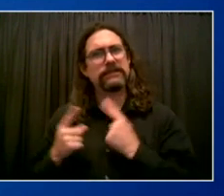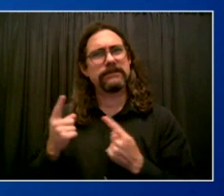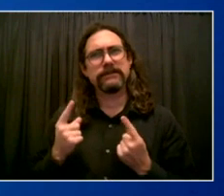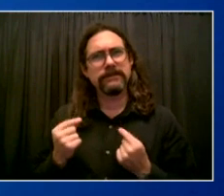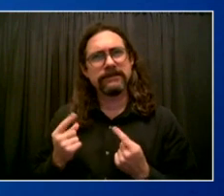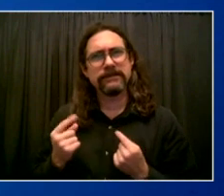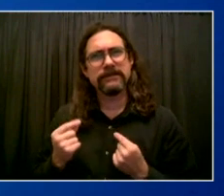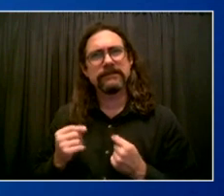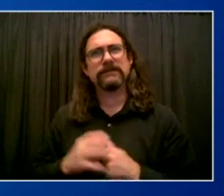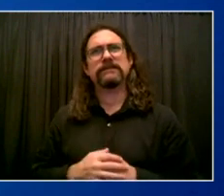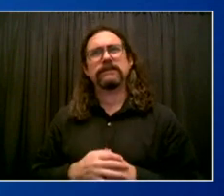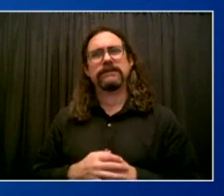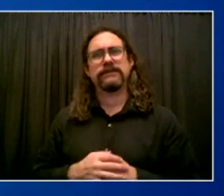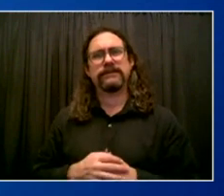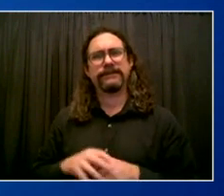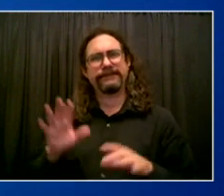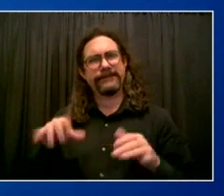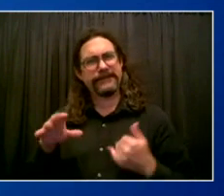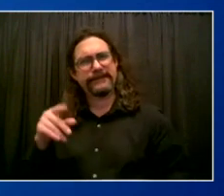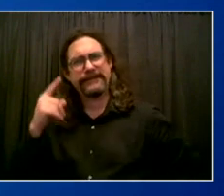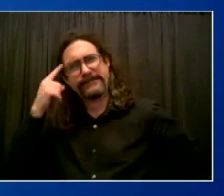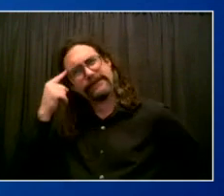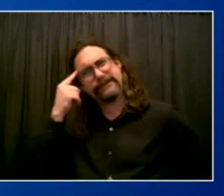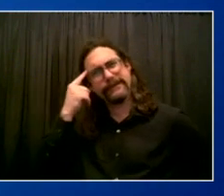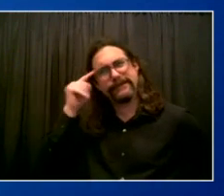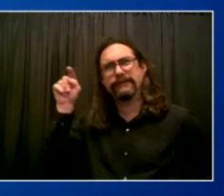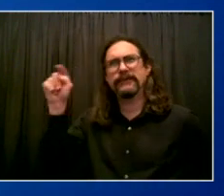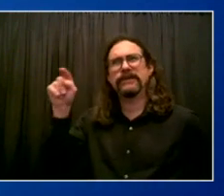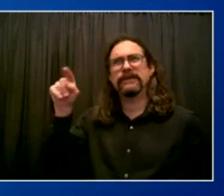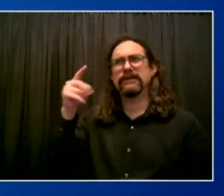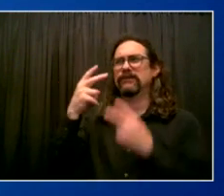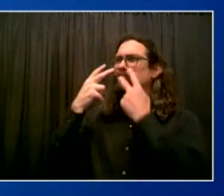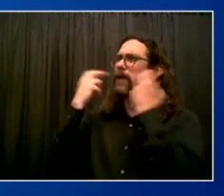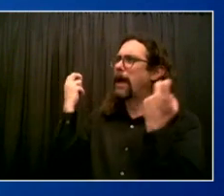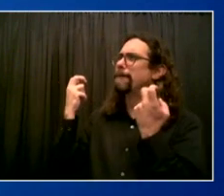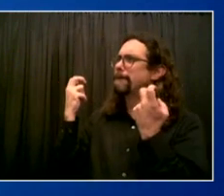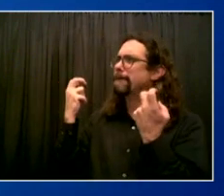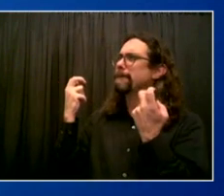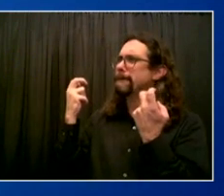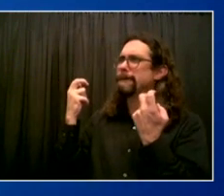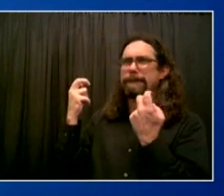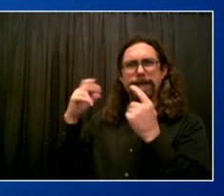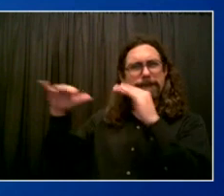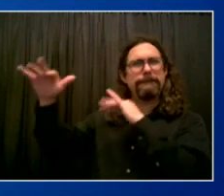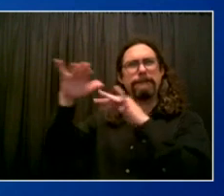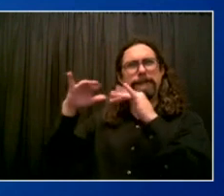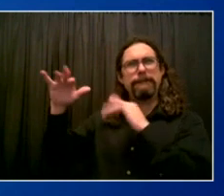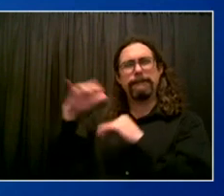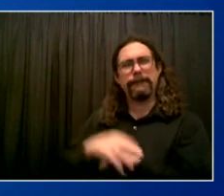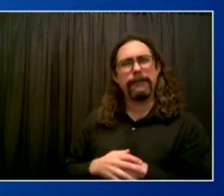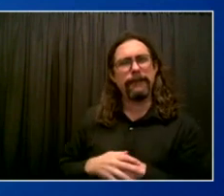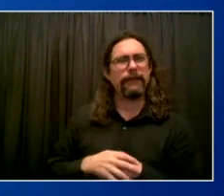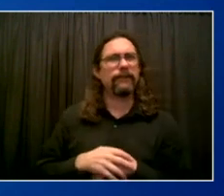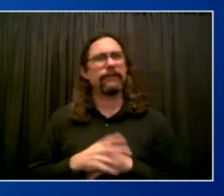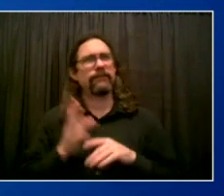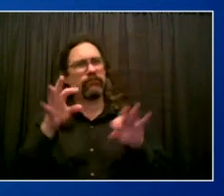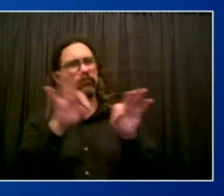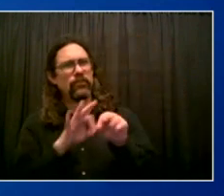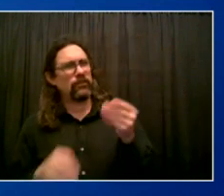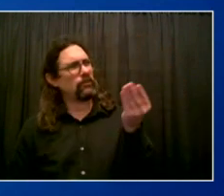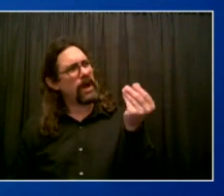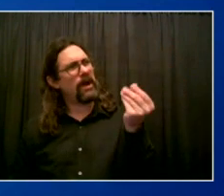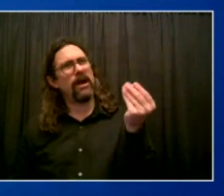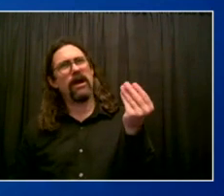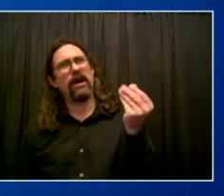that asset forfeiture that normally goes back into law enforcement, but what if we instead put a bunch of that money into fixing up these